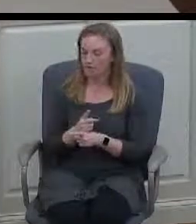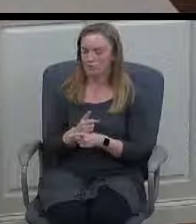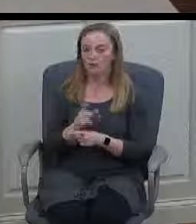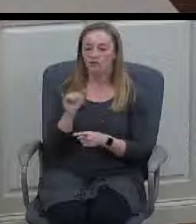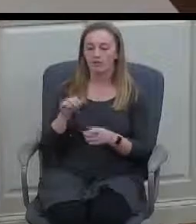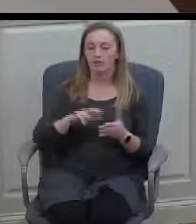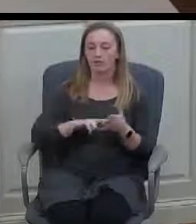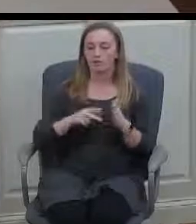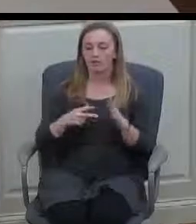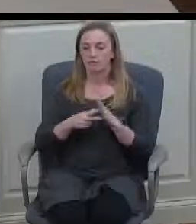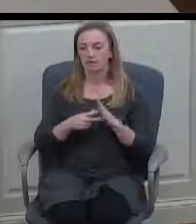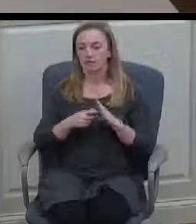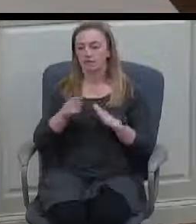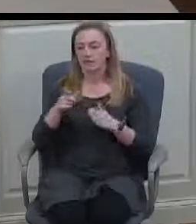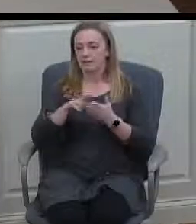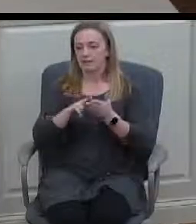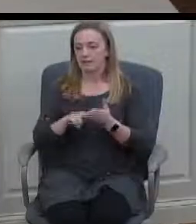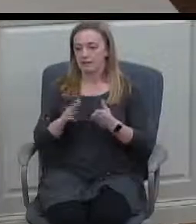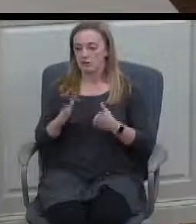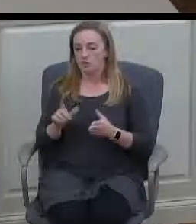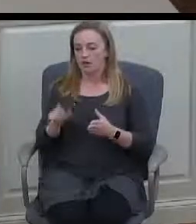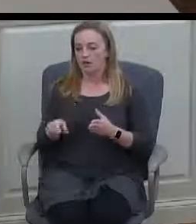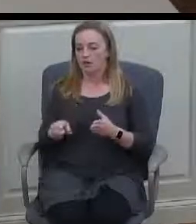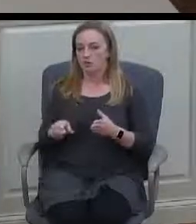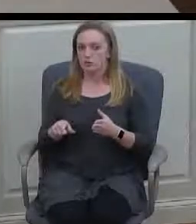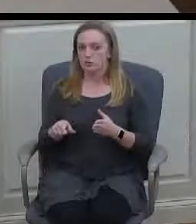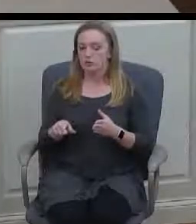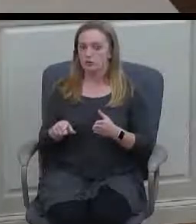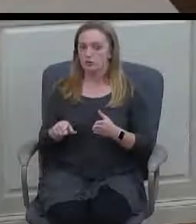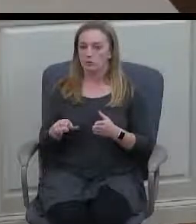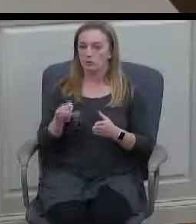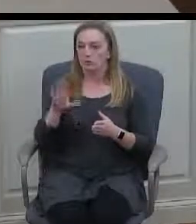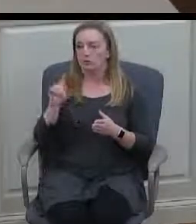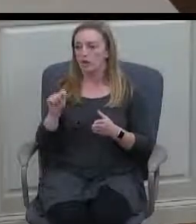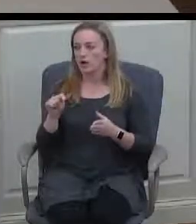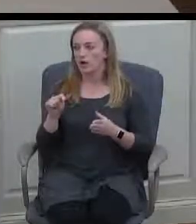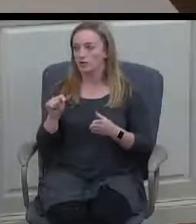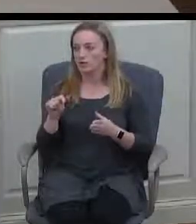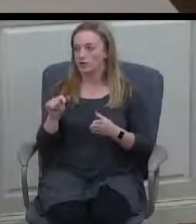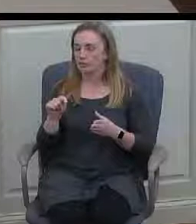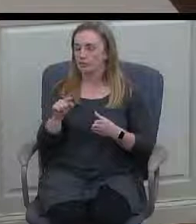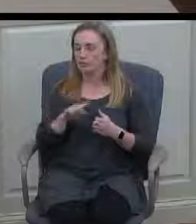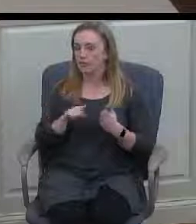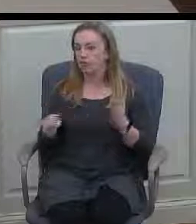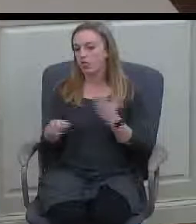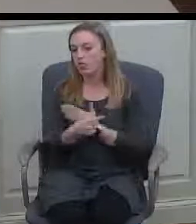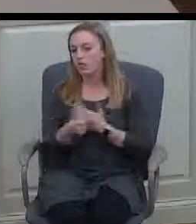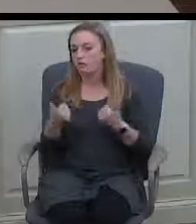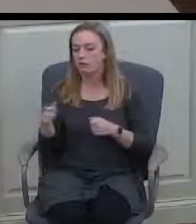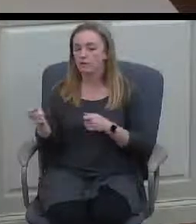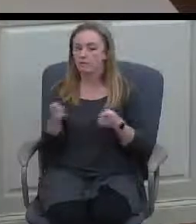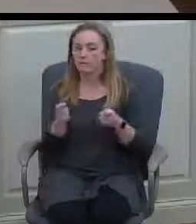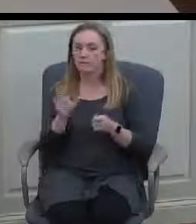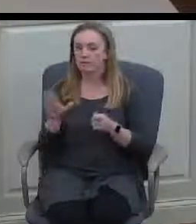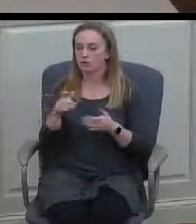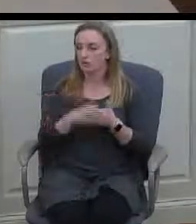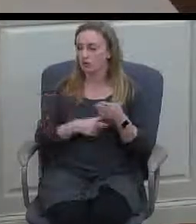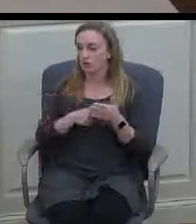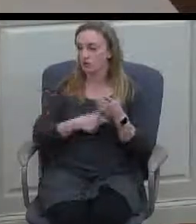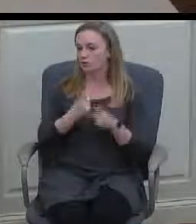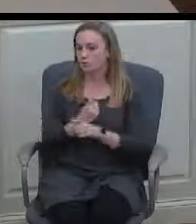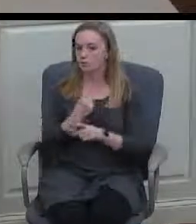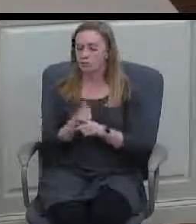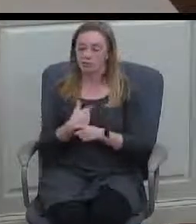meant that they had to cut corners and try to manage their cost appropriately. And they, quite frankly, probably